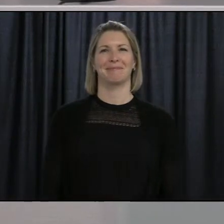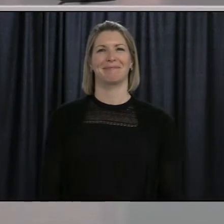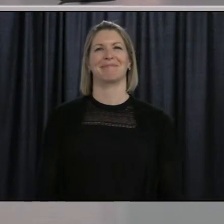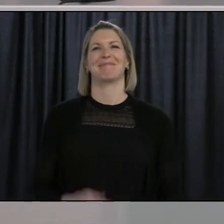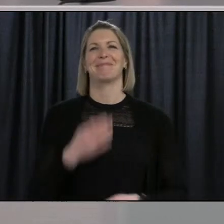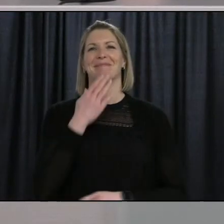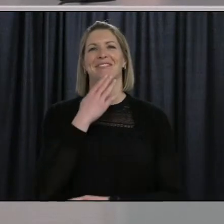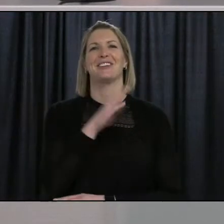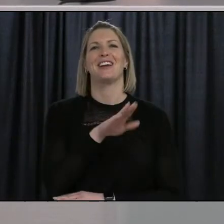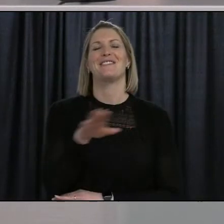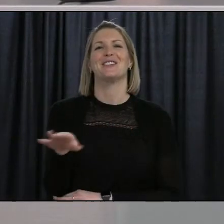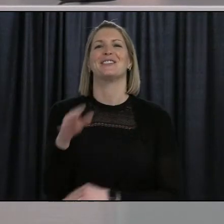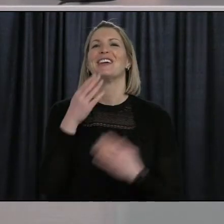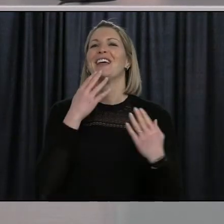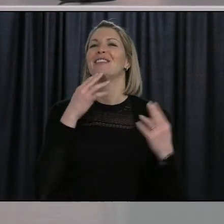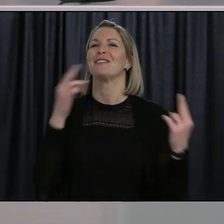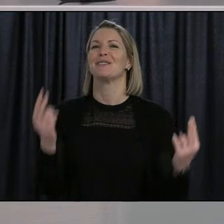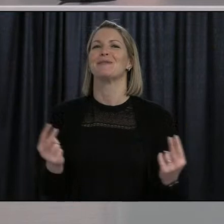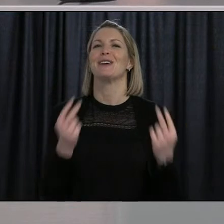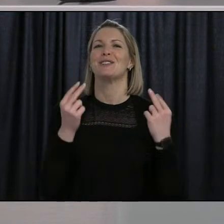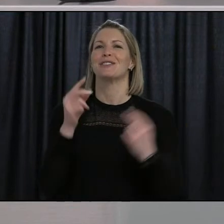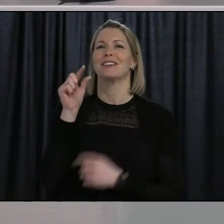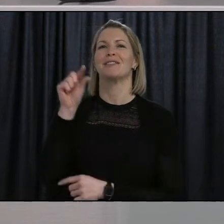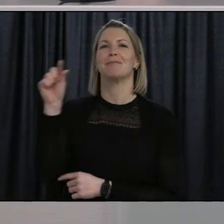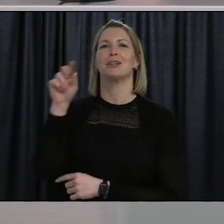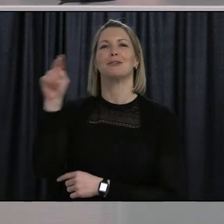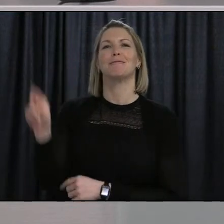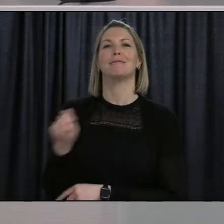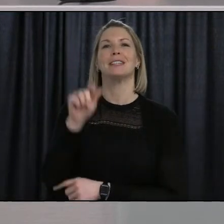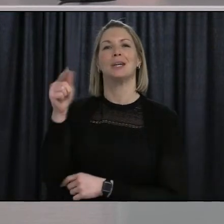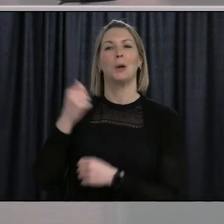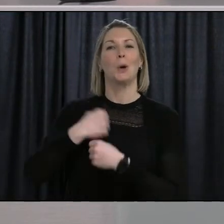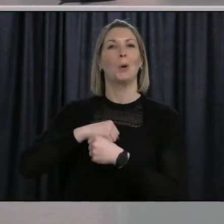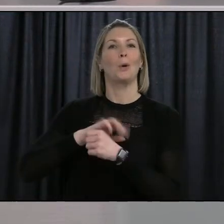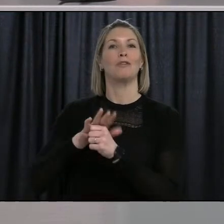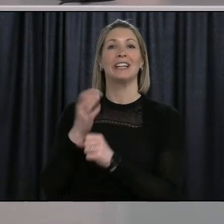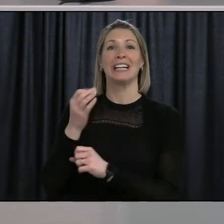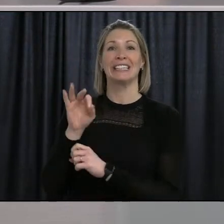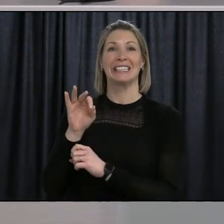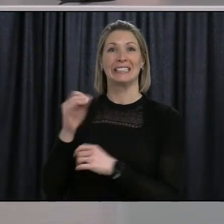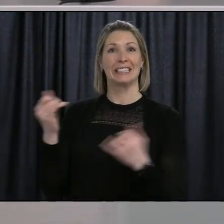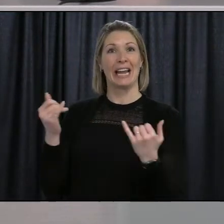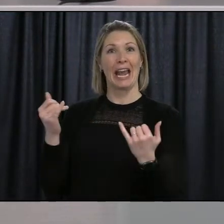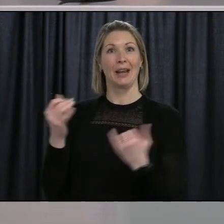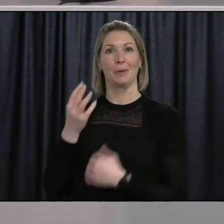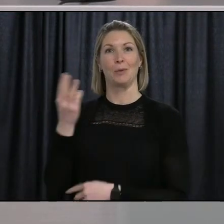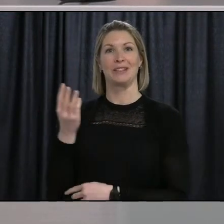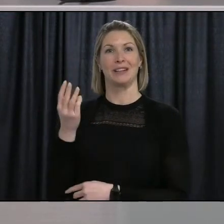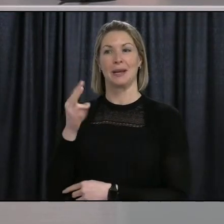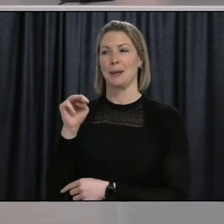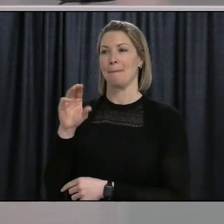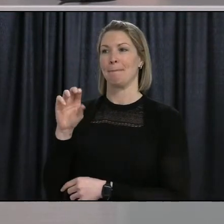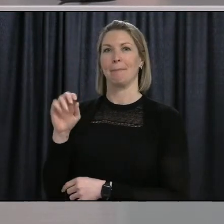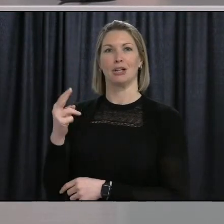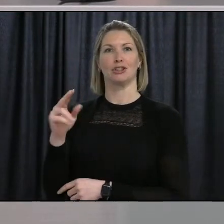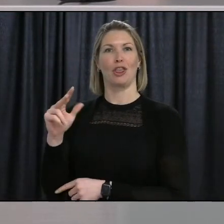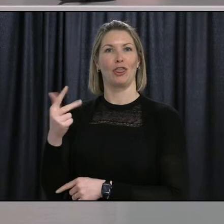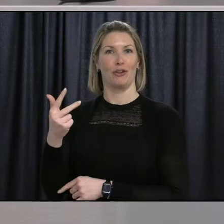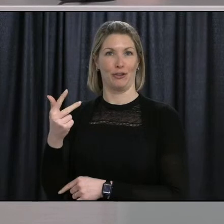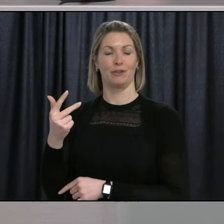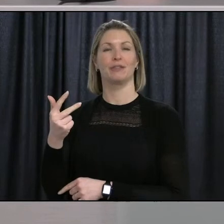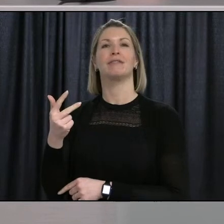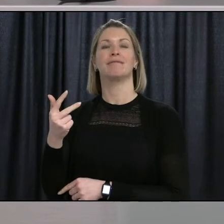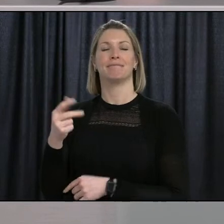Good afternoon, everyone. Thank you for joining us for the Government of Newfoundland and Labrador's COVID-19 update for today, Wednesday, March 3rd.